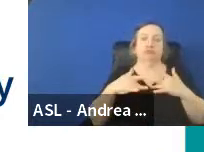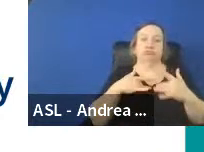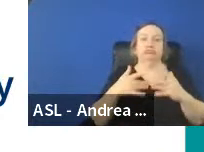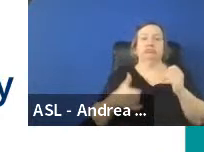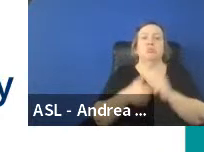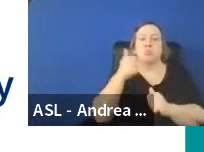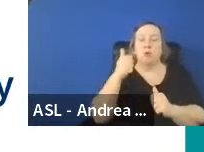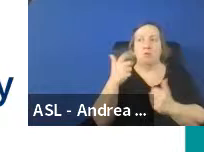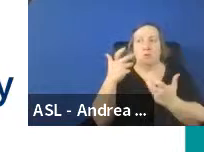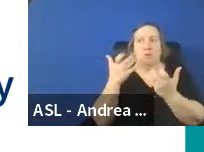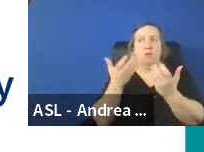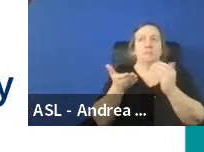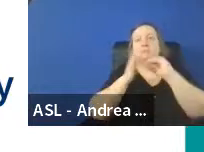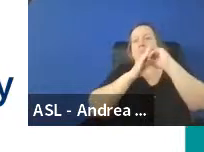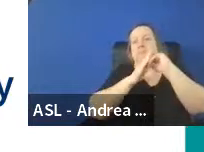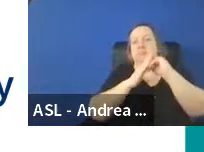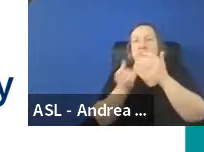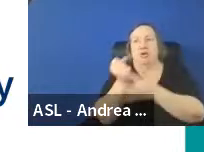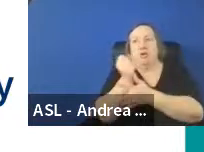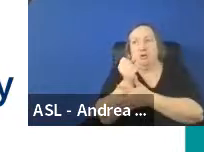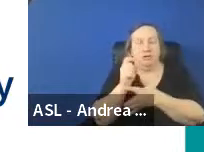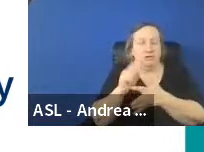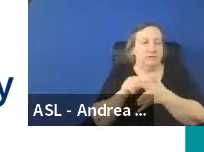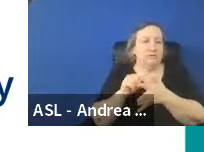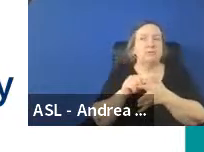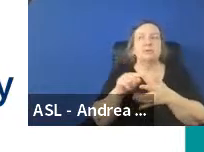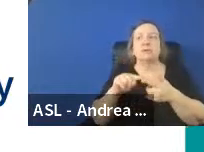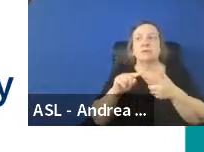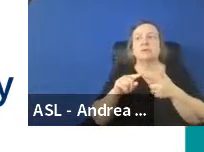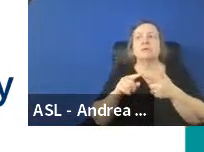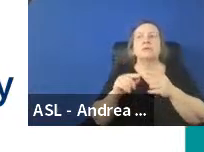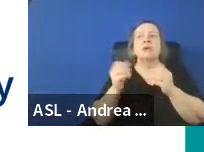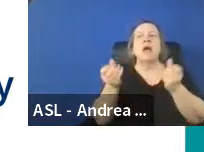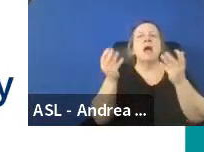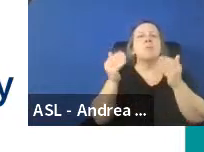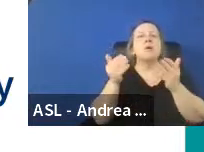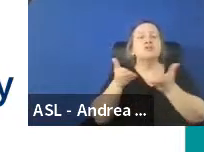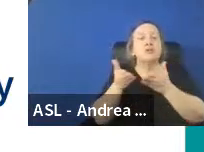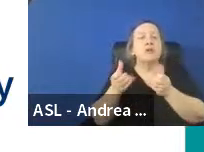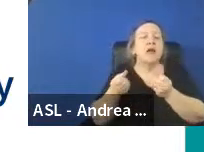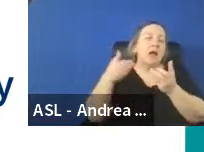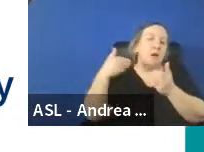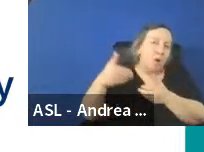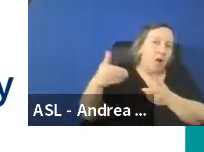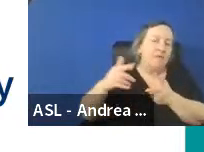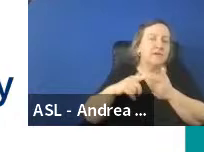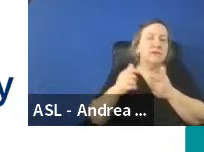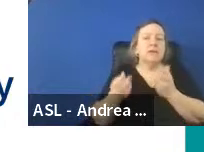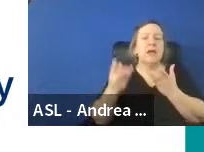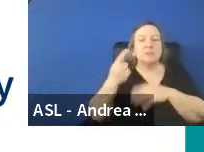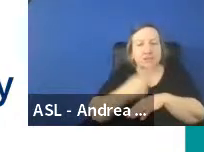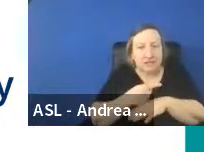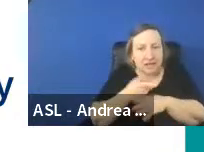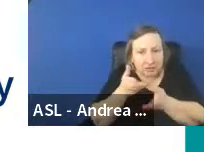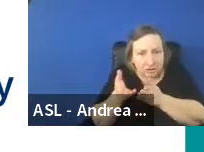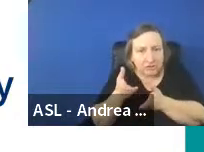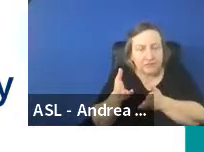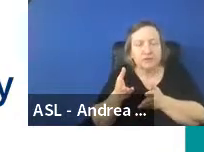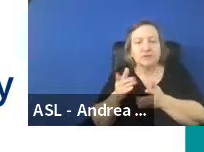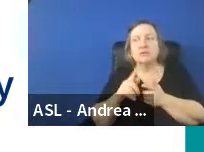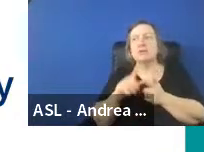63%. Next was level of service, which included frequency, days of service, etc.,